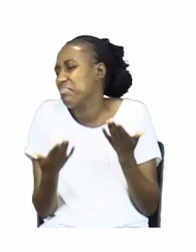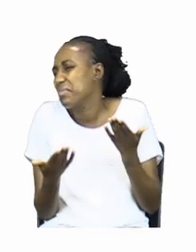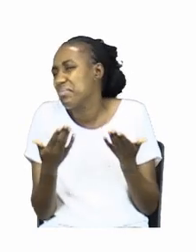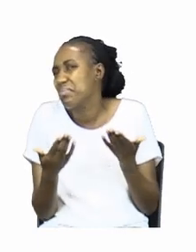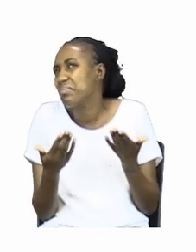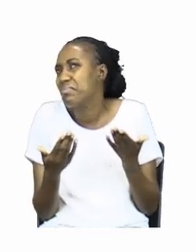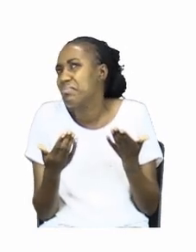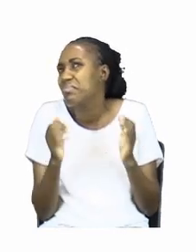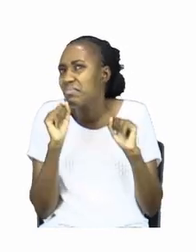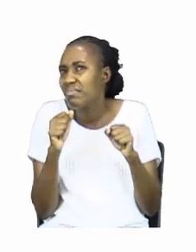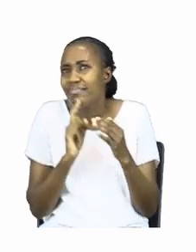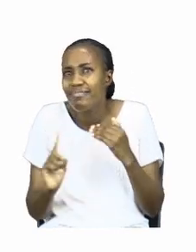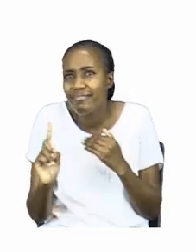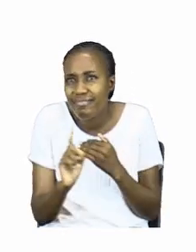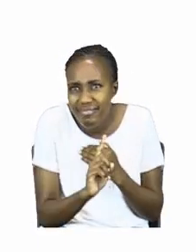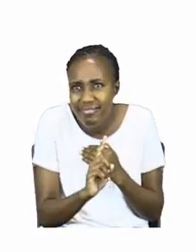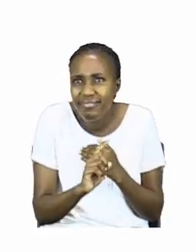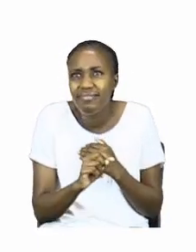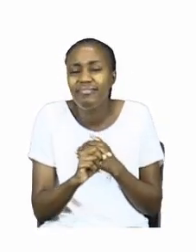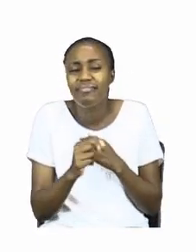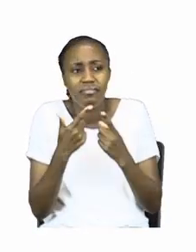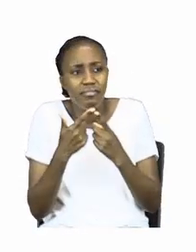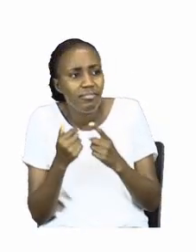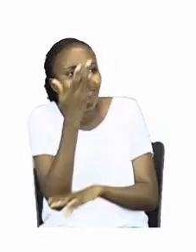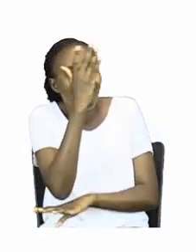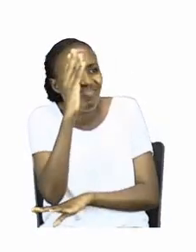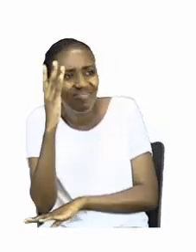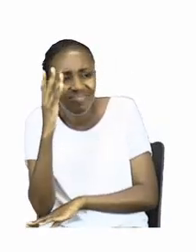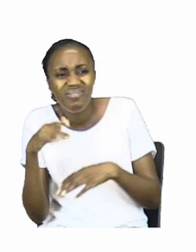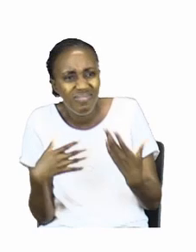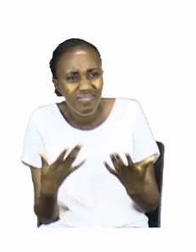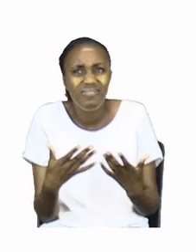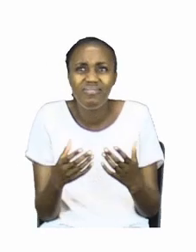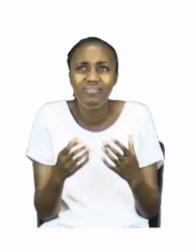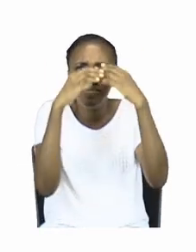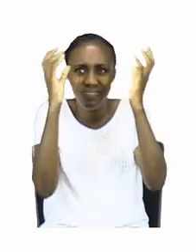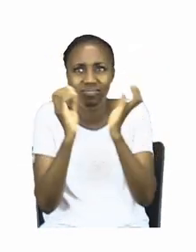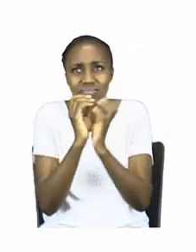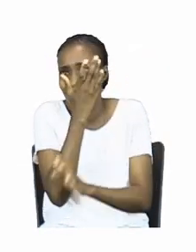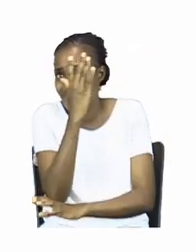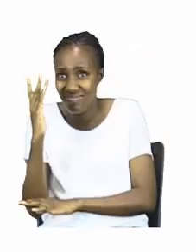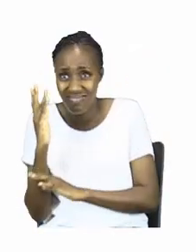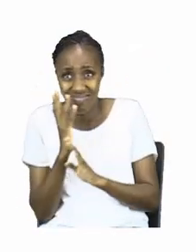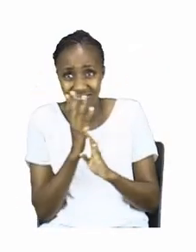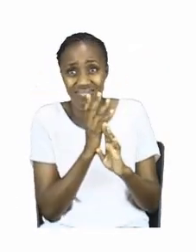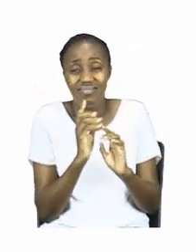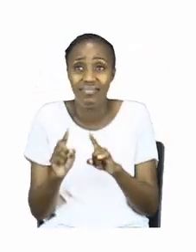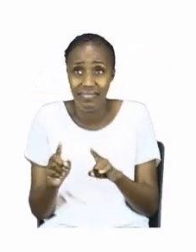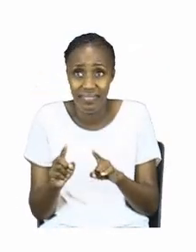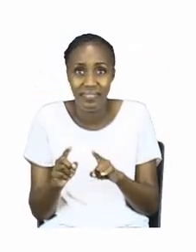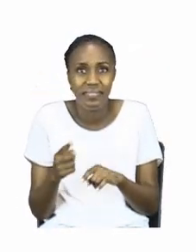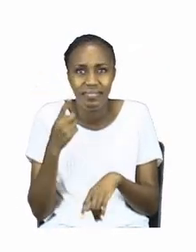these materials from the different plants outside as well. Now there you will see you have a picture of